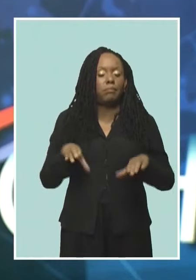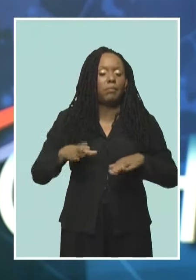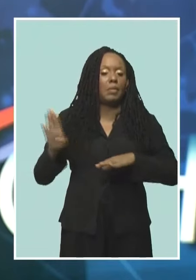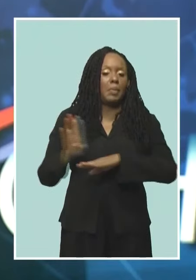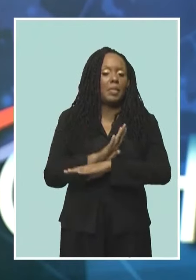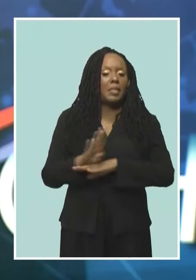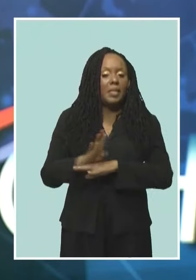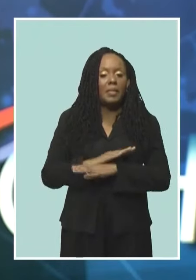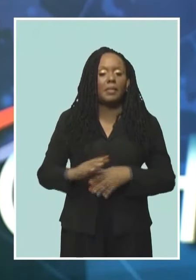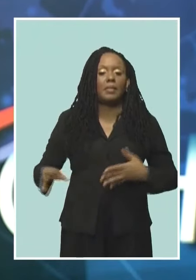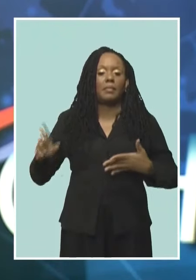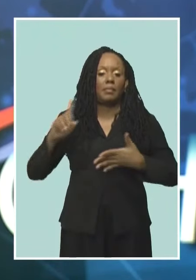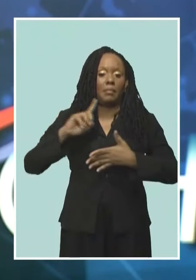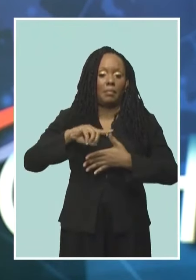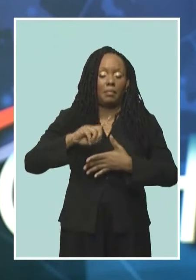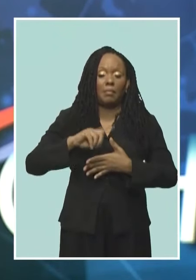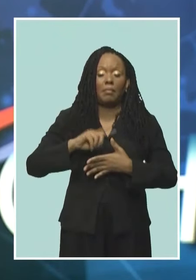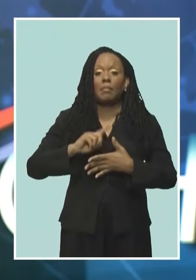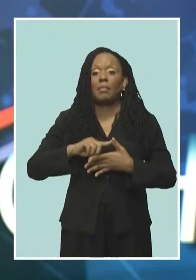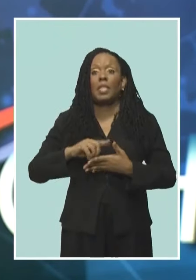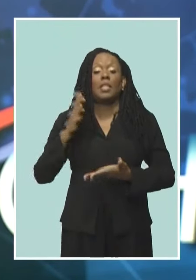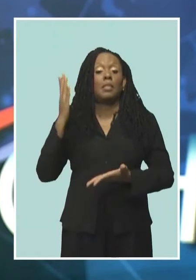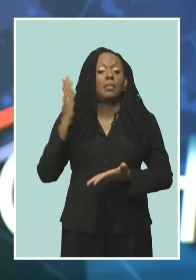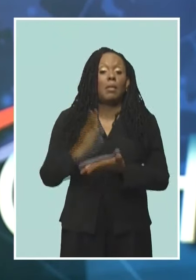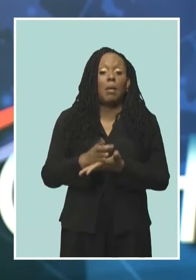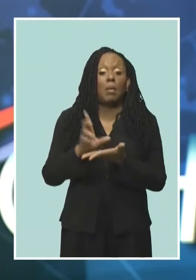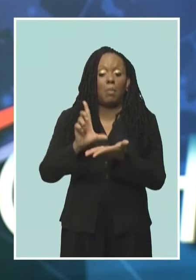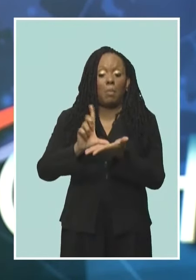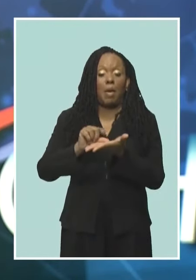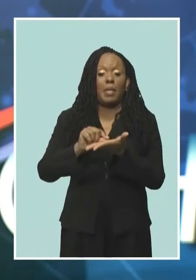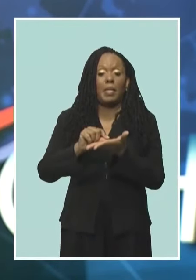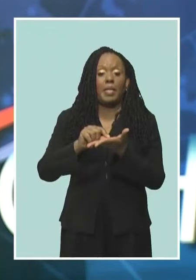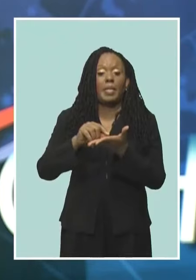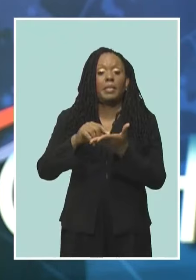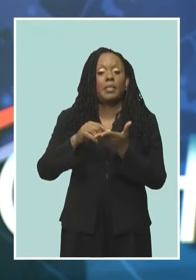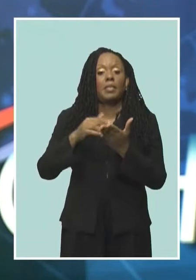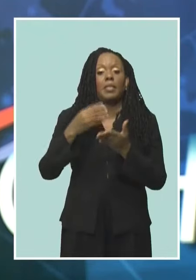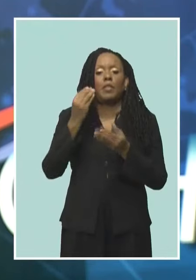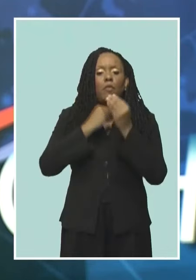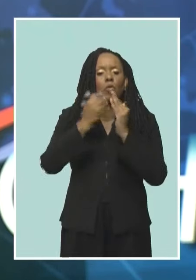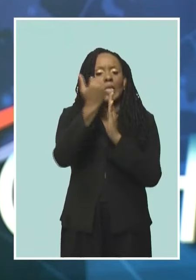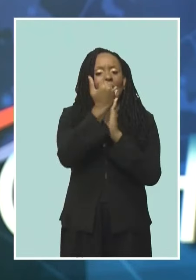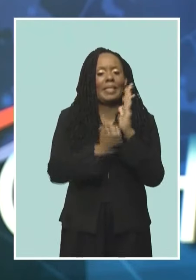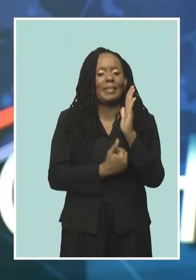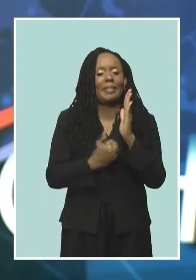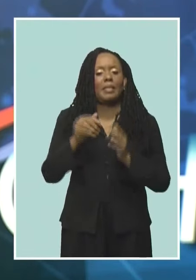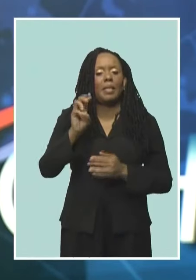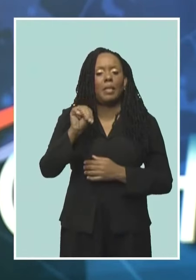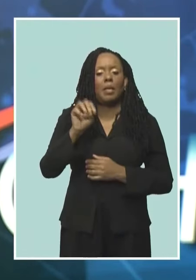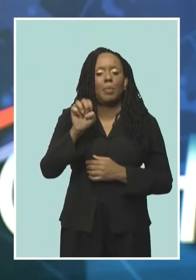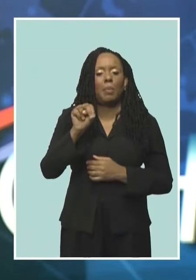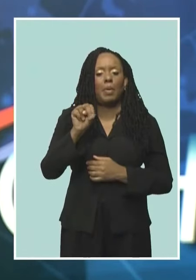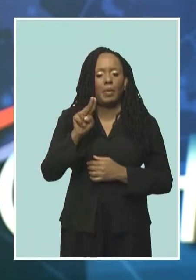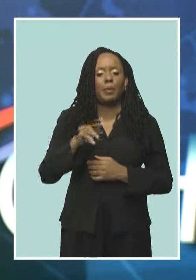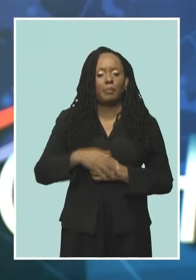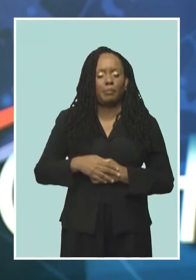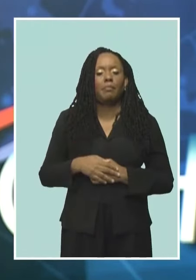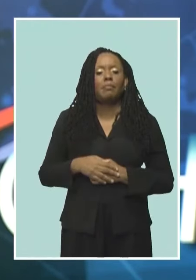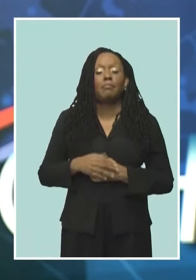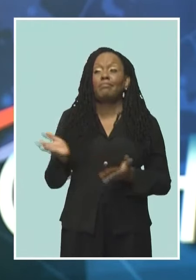moving away from printed menus. Chairman of the Barbados Hotel and Tourism Association, Javon Griffith, proposed the changes